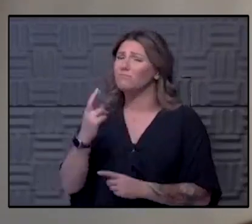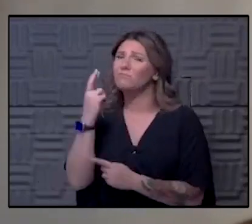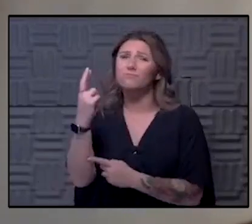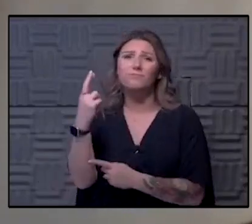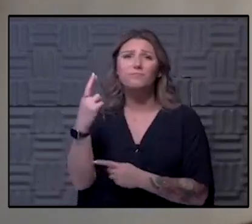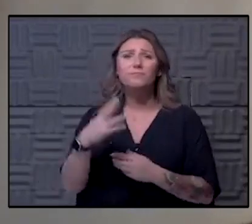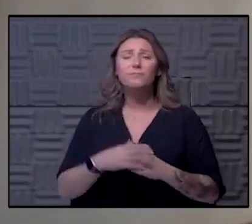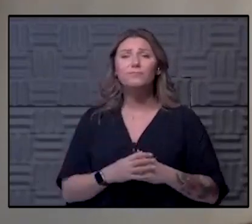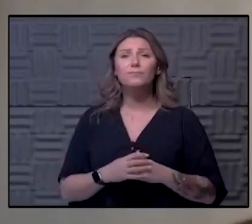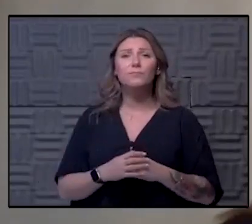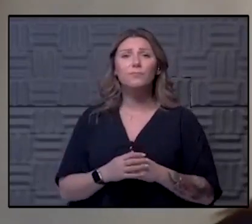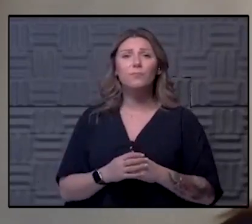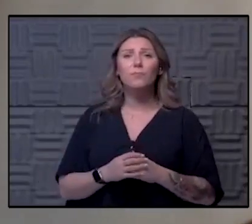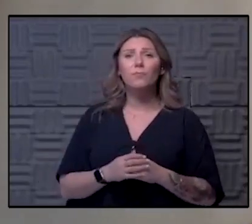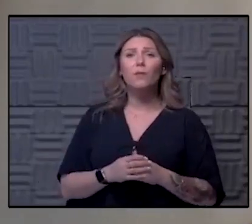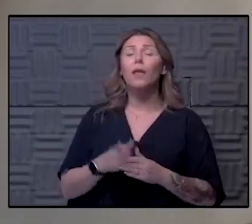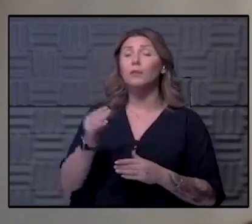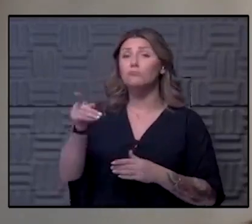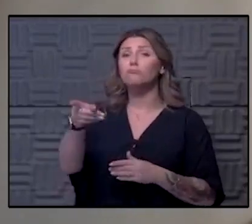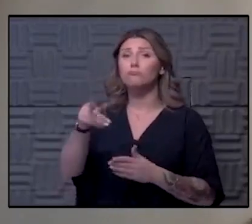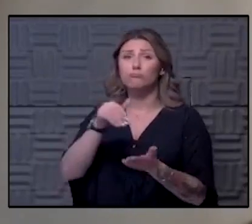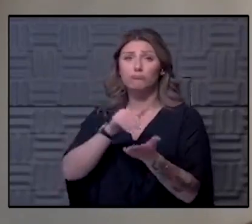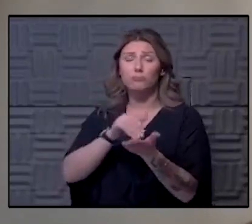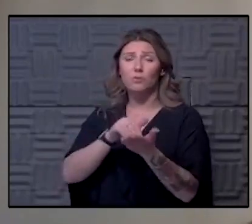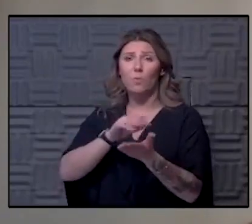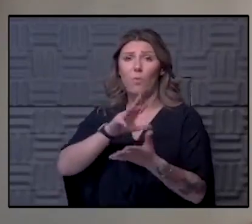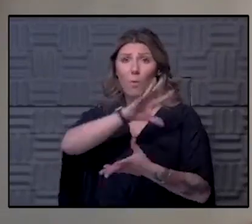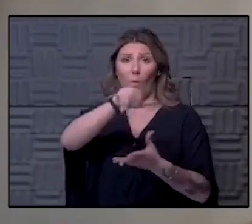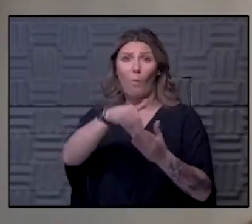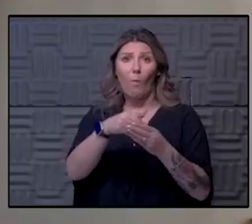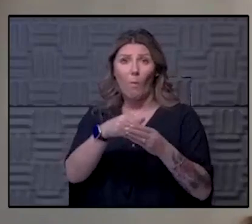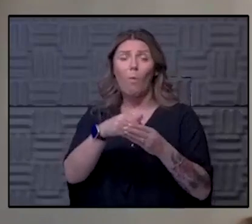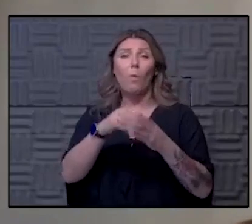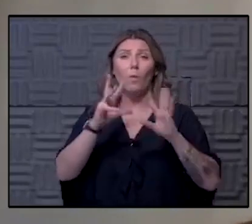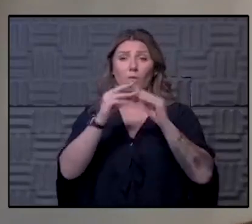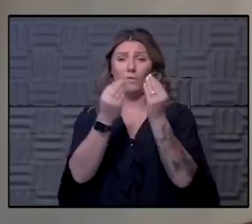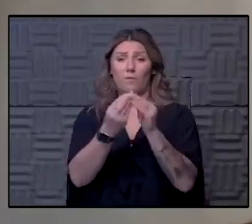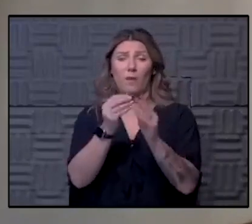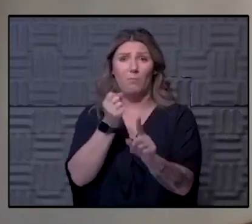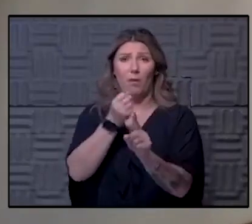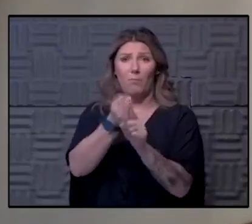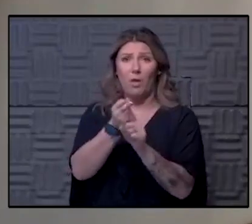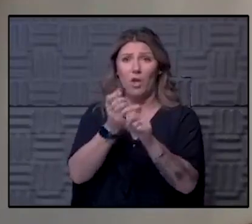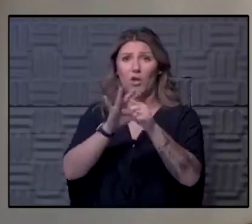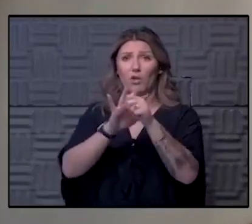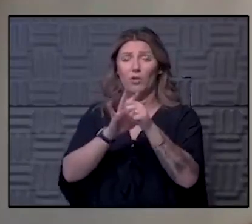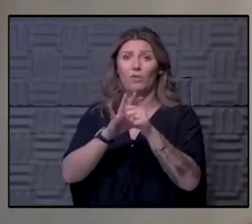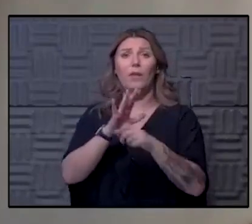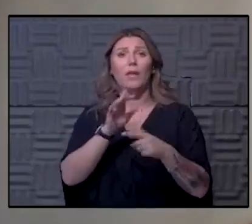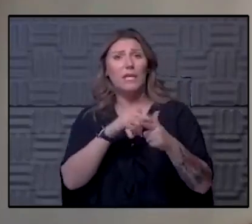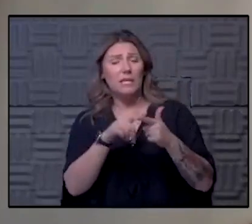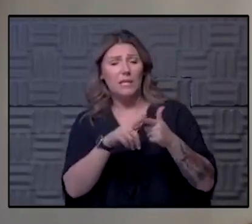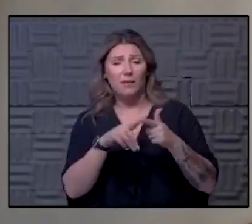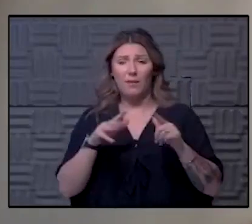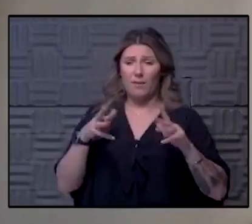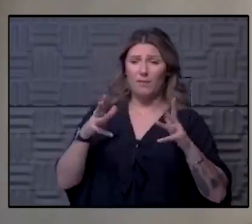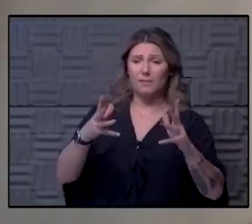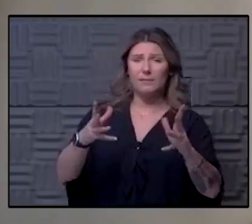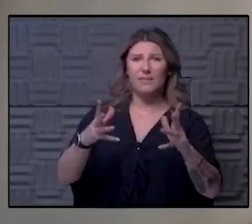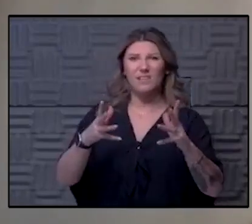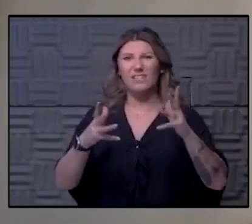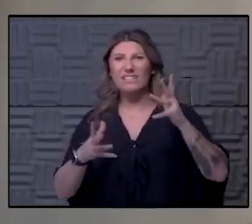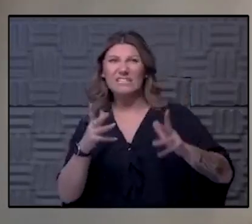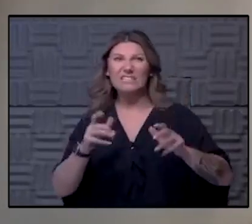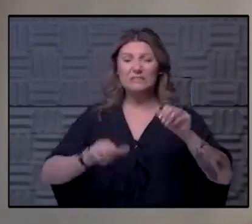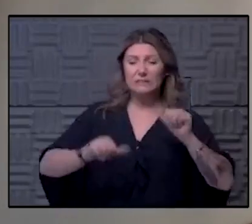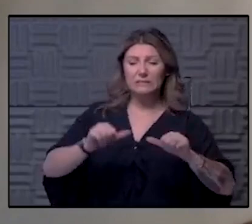friends, and she's a physician, her whole family got COVID. There was some anxiety to getting the